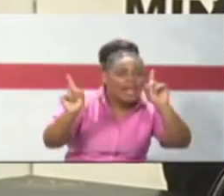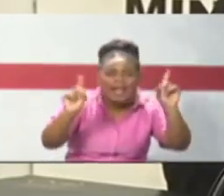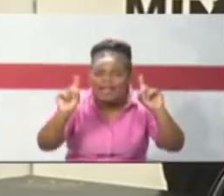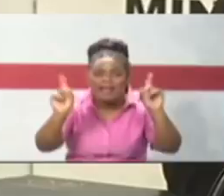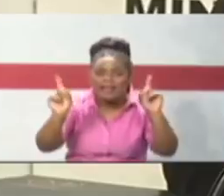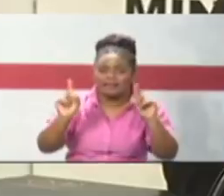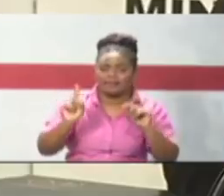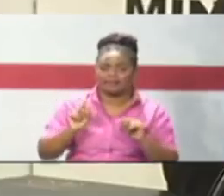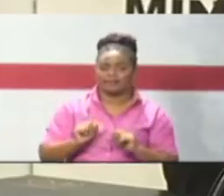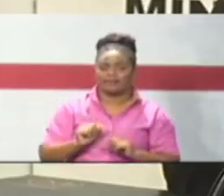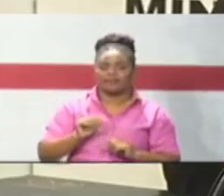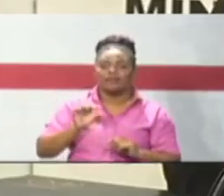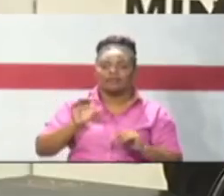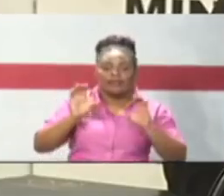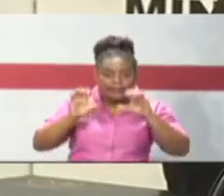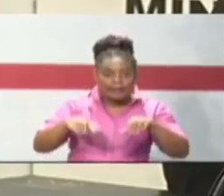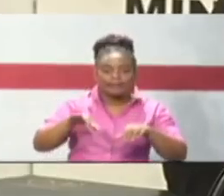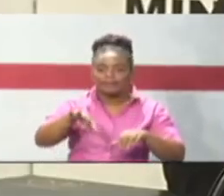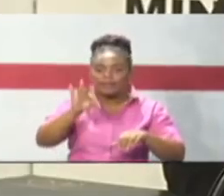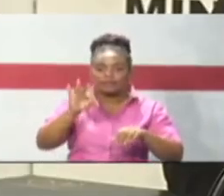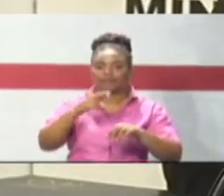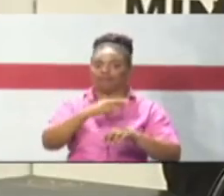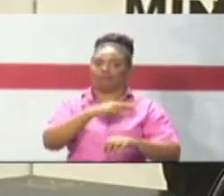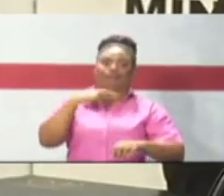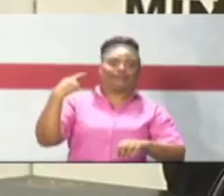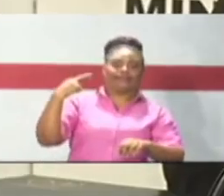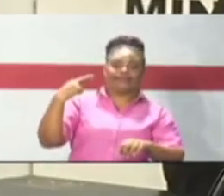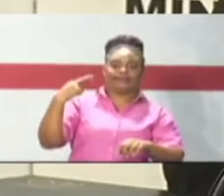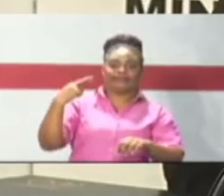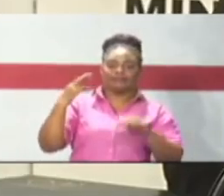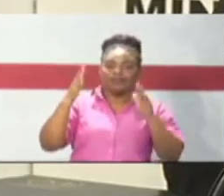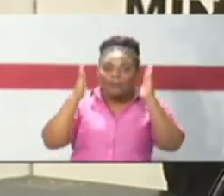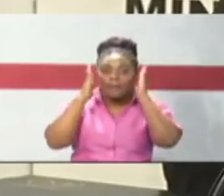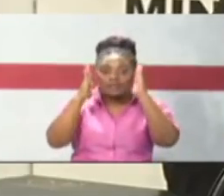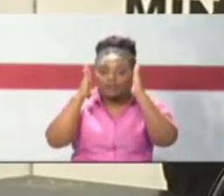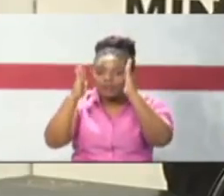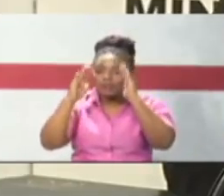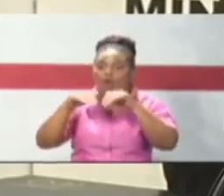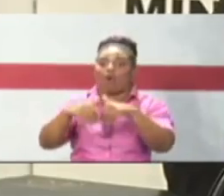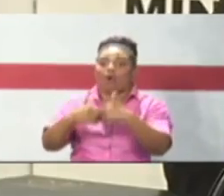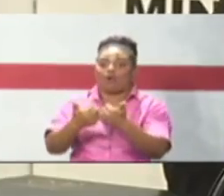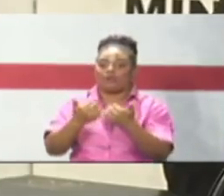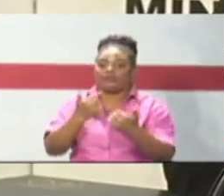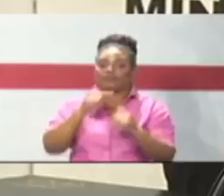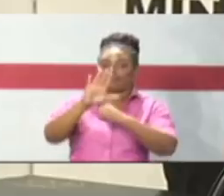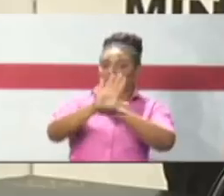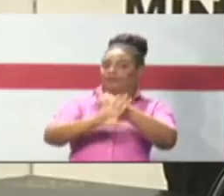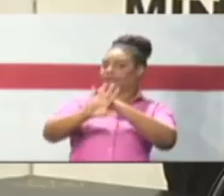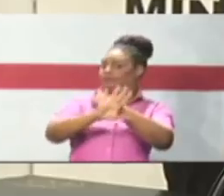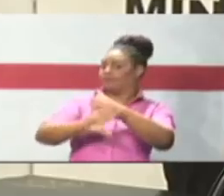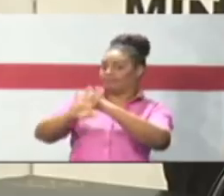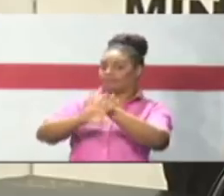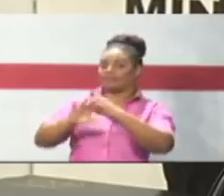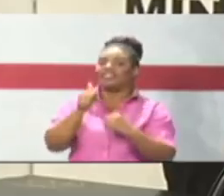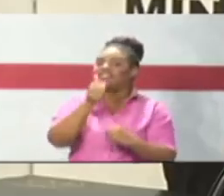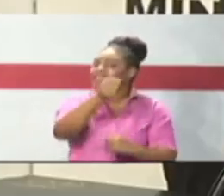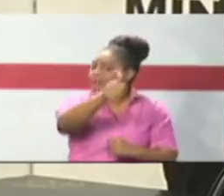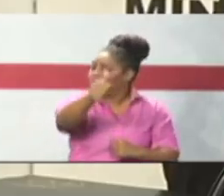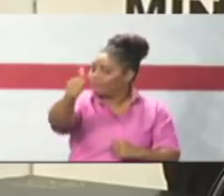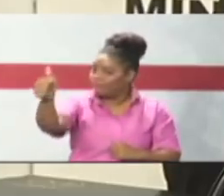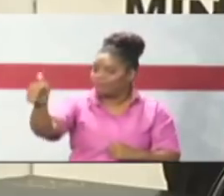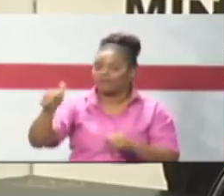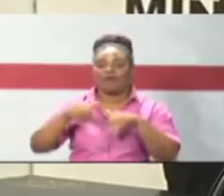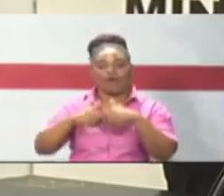really focus more on how we prevent ourselves from becoming infected and how we prevent ourselves from having